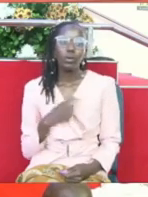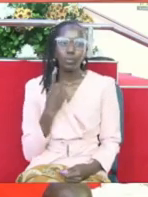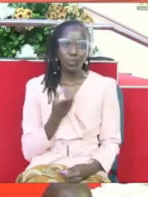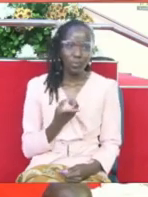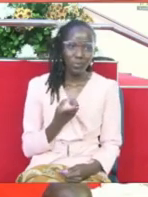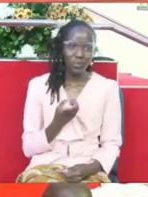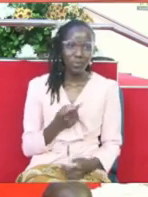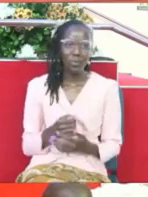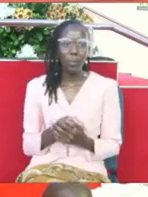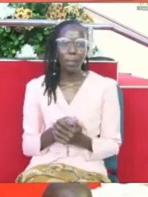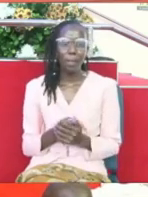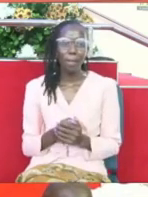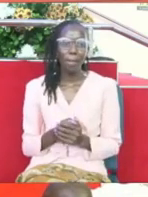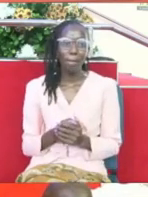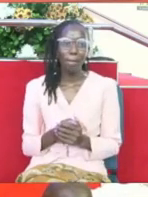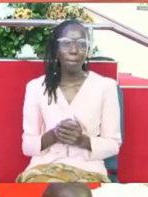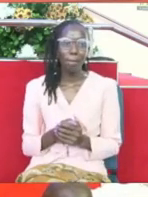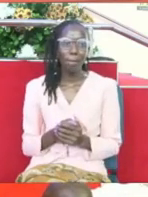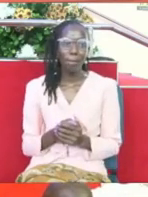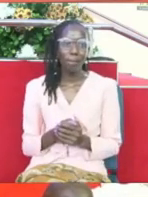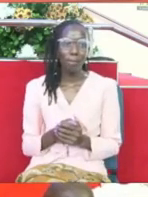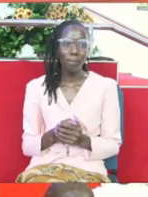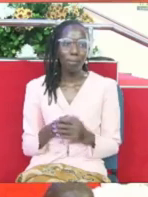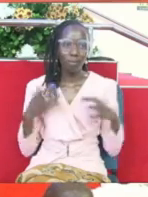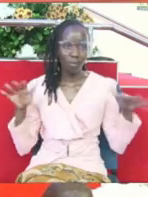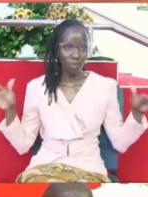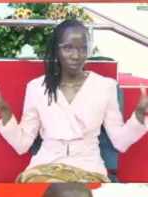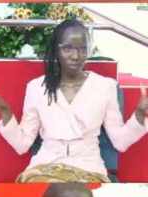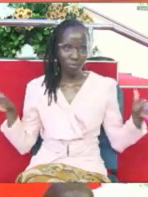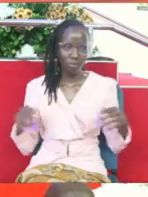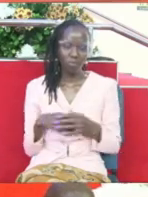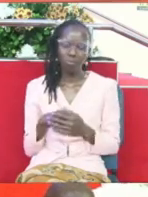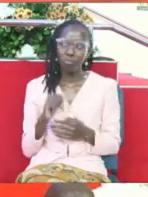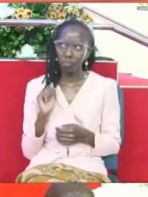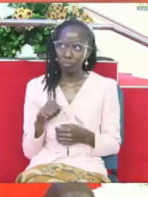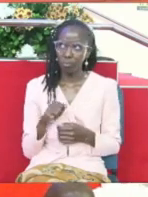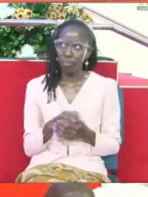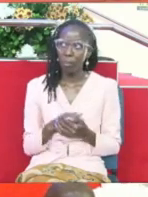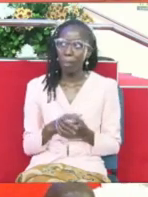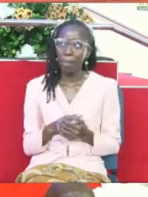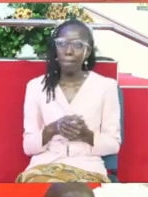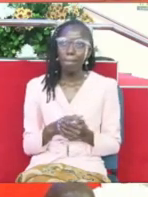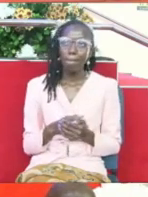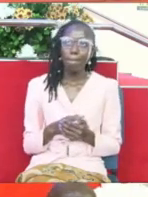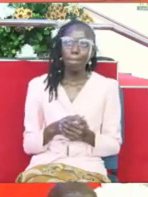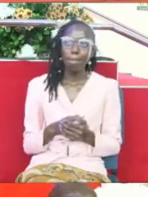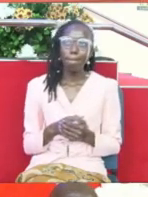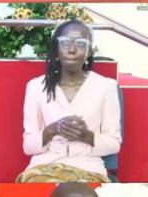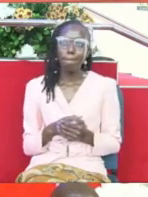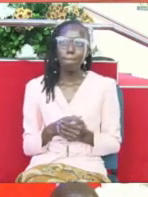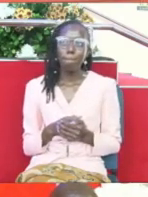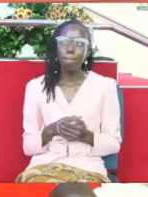hivyo basi natembea toka mahali hapa na uponyaji wangu. In the name of the Lord. Katika jina la Bwana. When the economy is difficult. Wakati uchumi ni